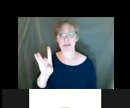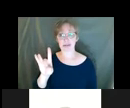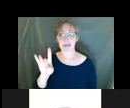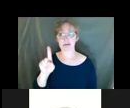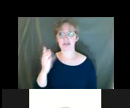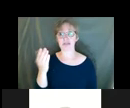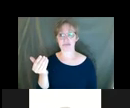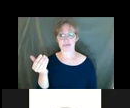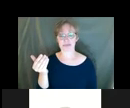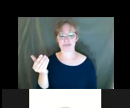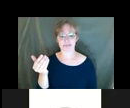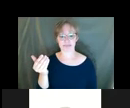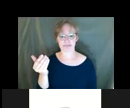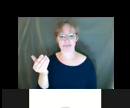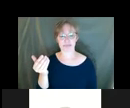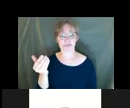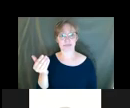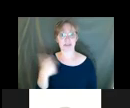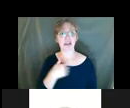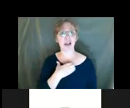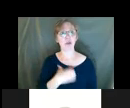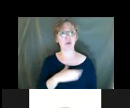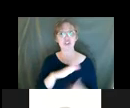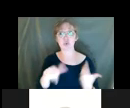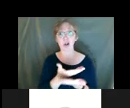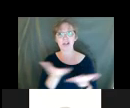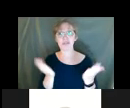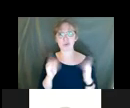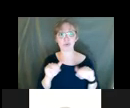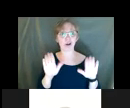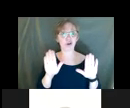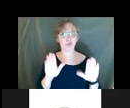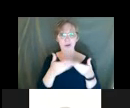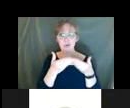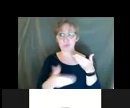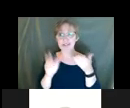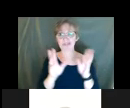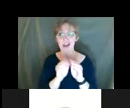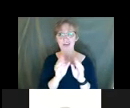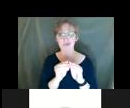315-435-2815. I wish all of you a great rest of the conference on behalf of